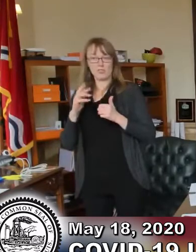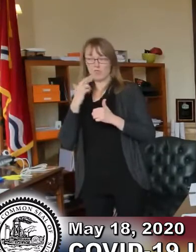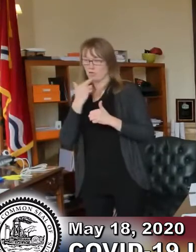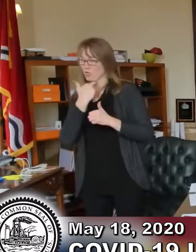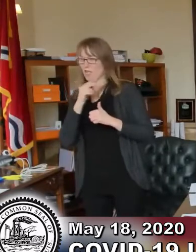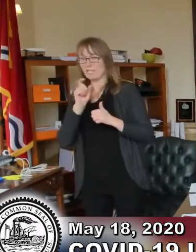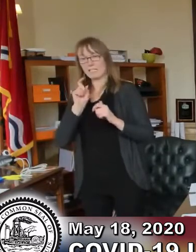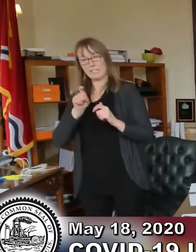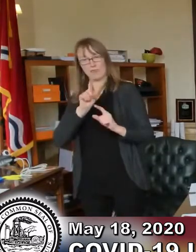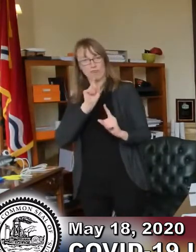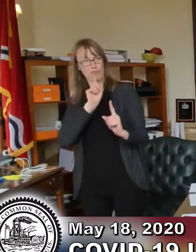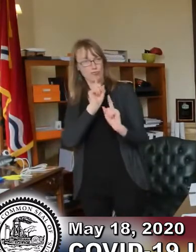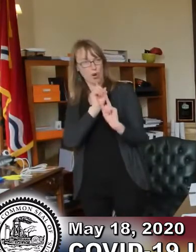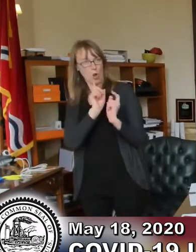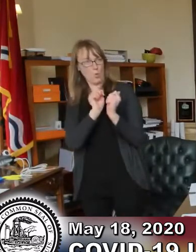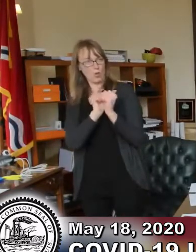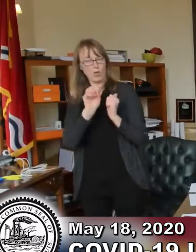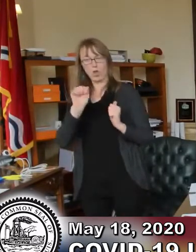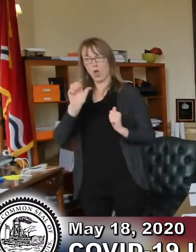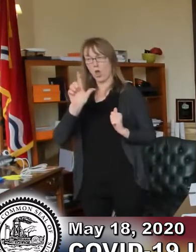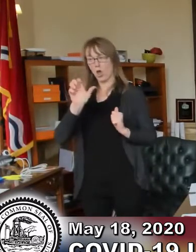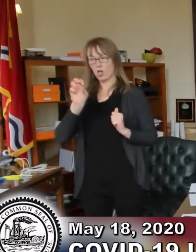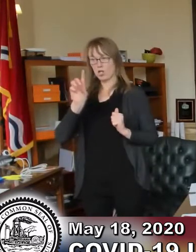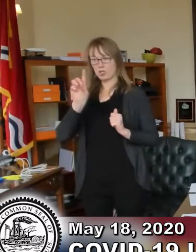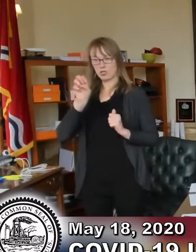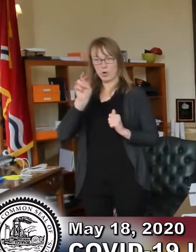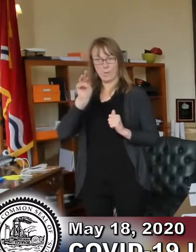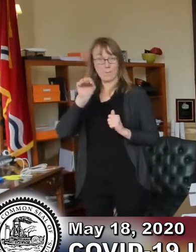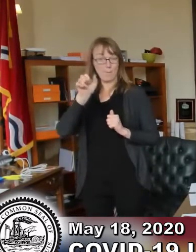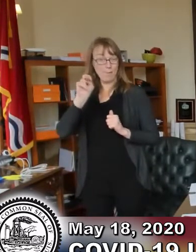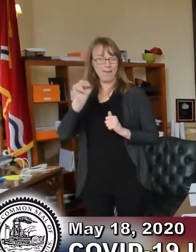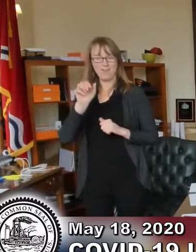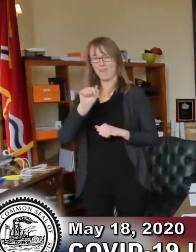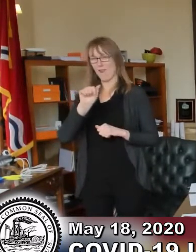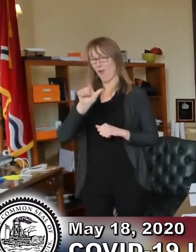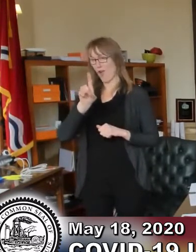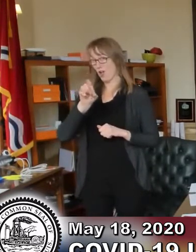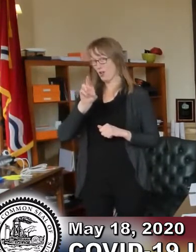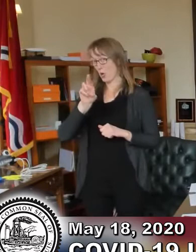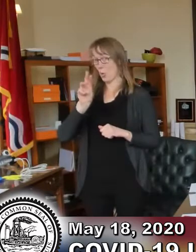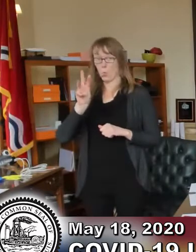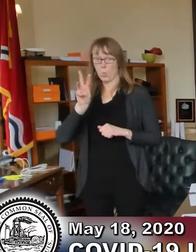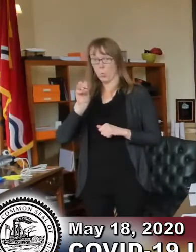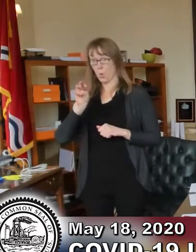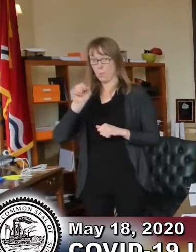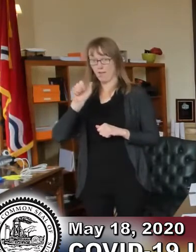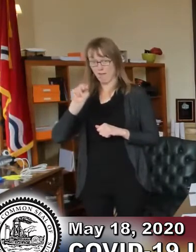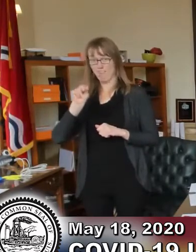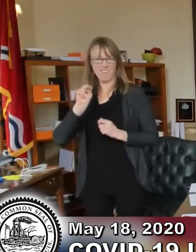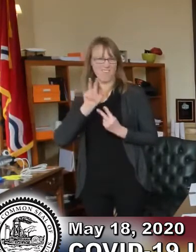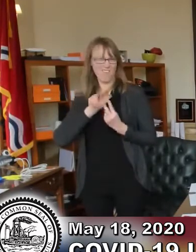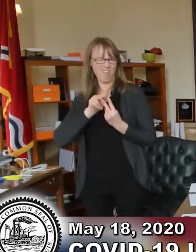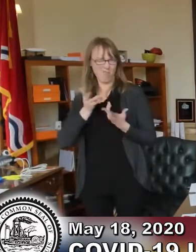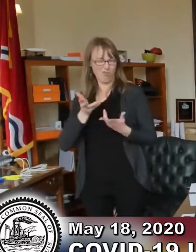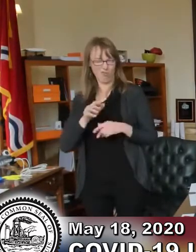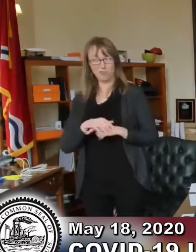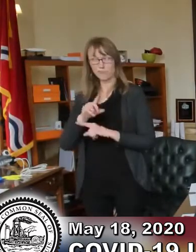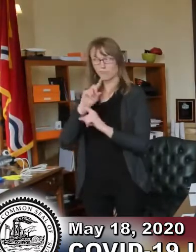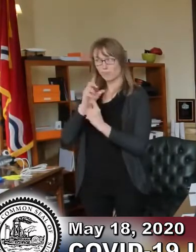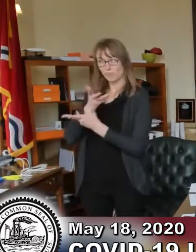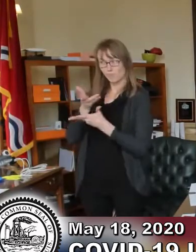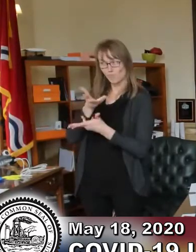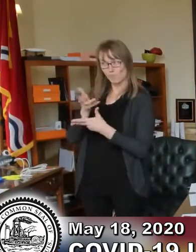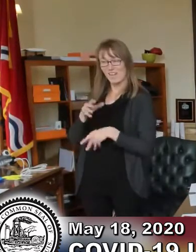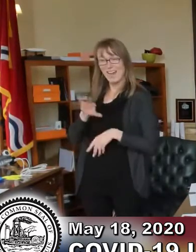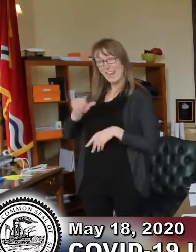whichever. And in order to try to come up with something that is acceptable to both the residents